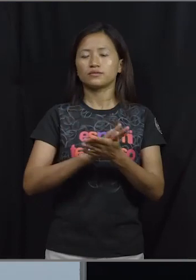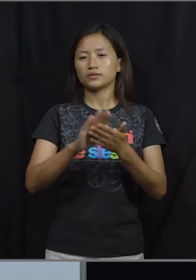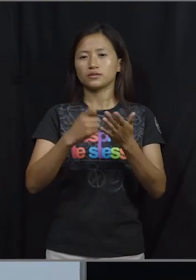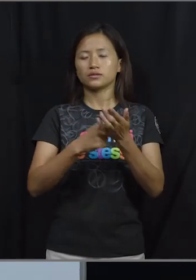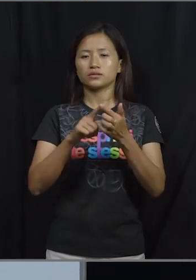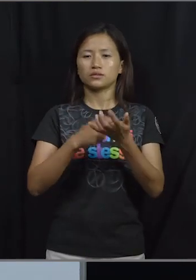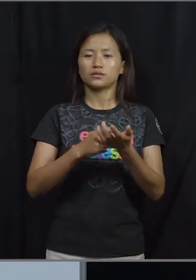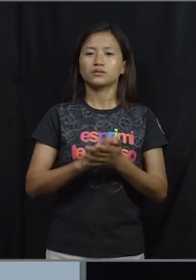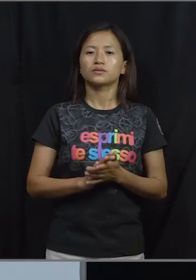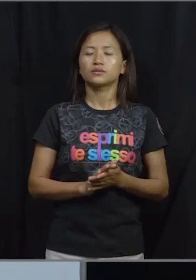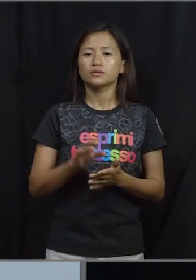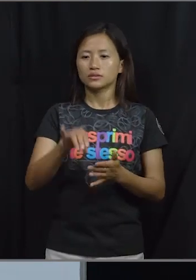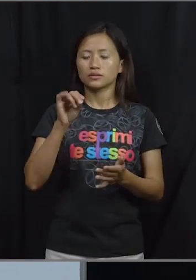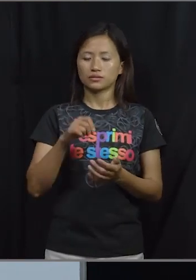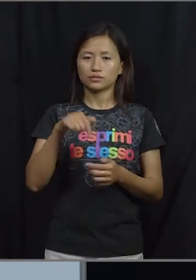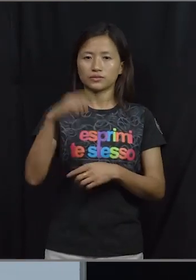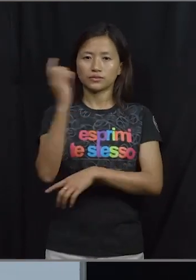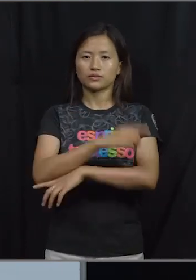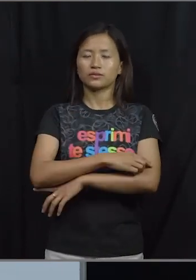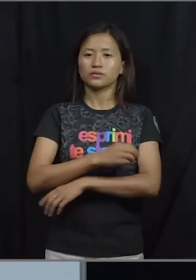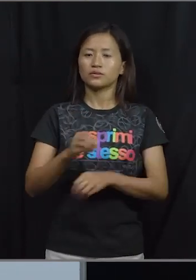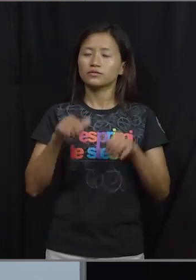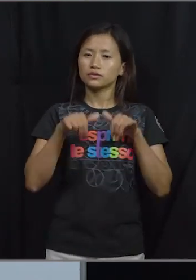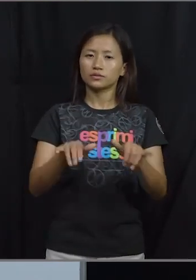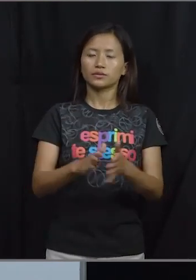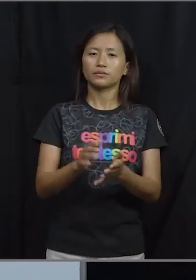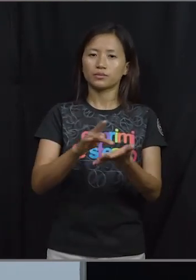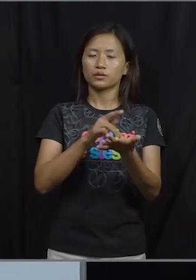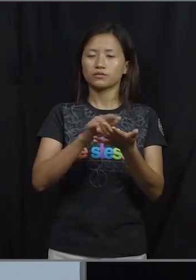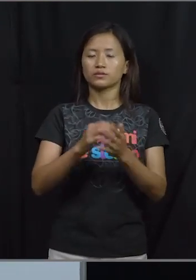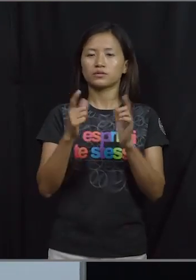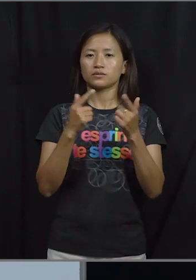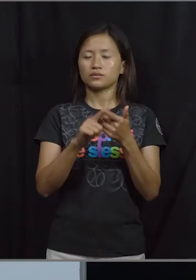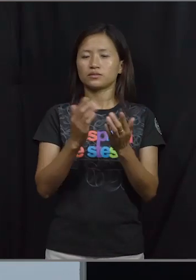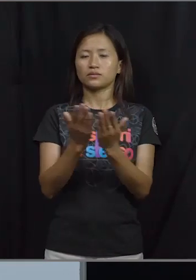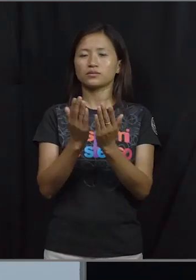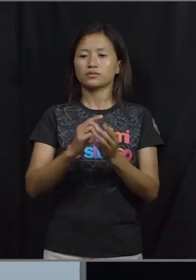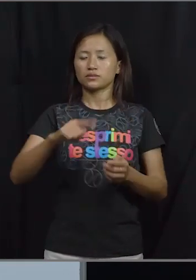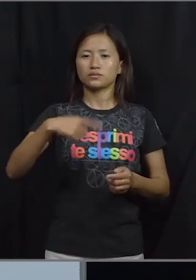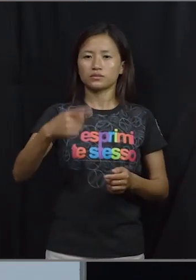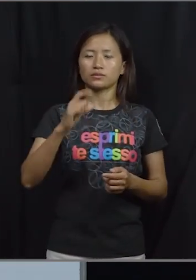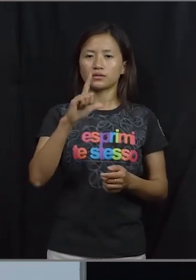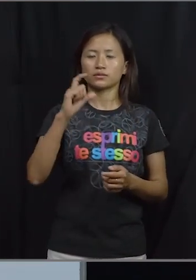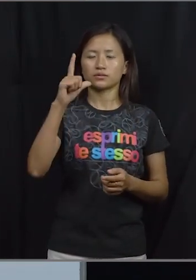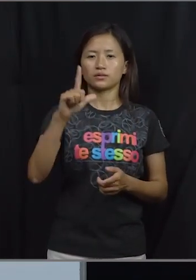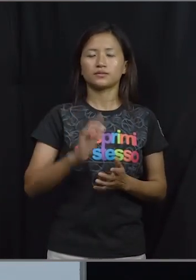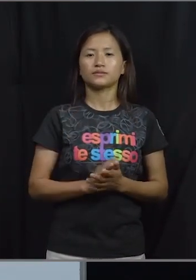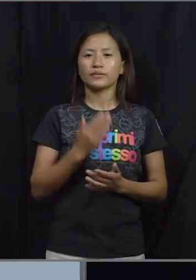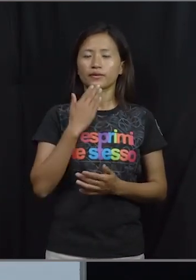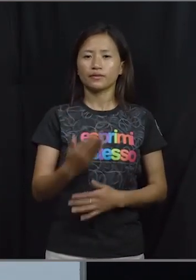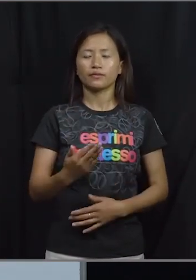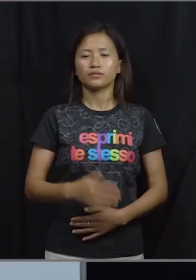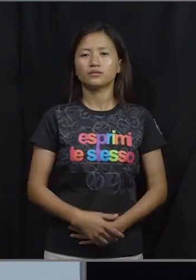some of the things that we have taken today, and for the remaining part of the lesson we will continue in the next class. Thank you.